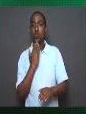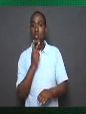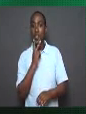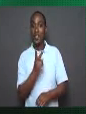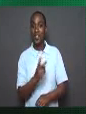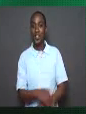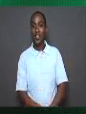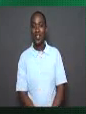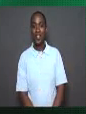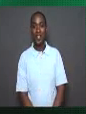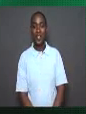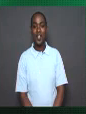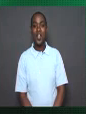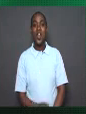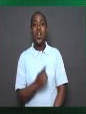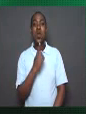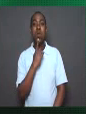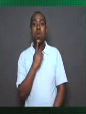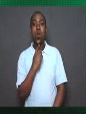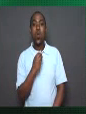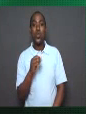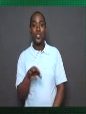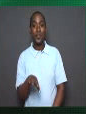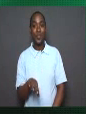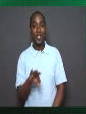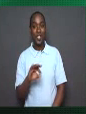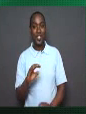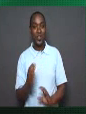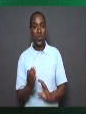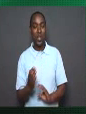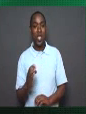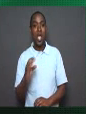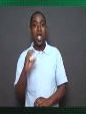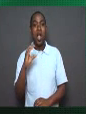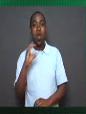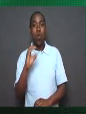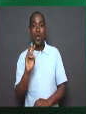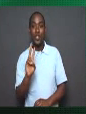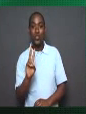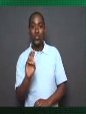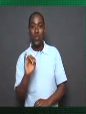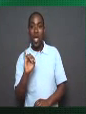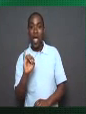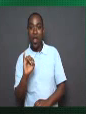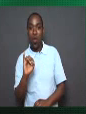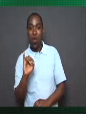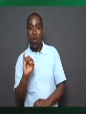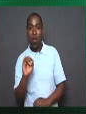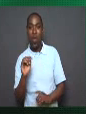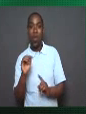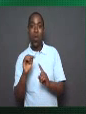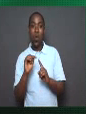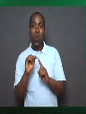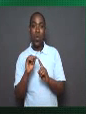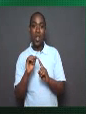sugars. If glucose is present, copper-2 ions reduce